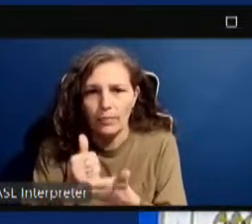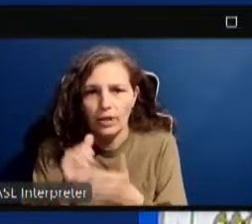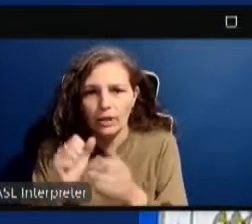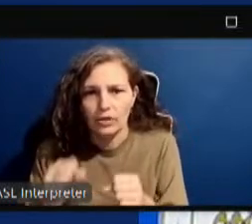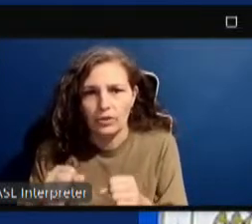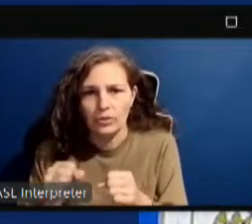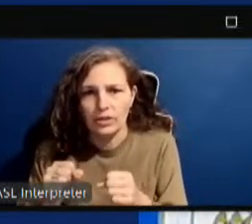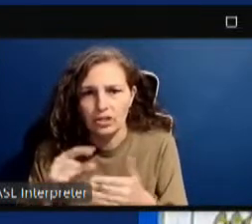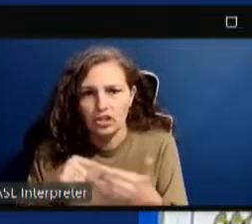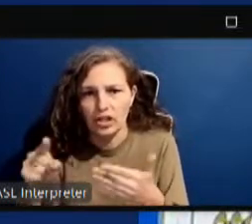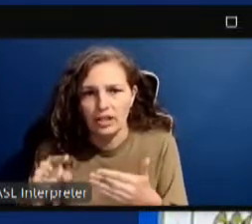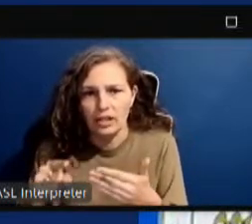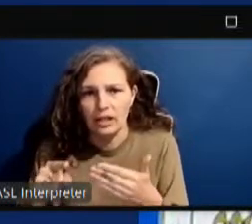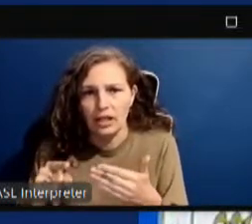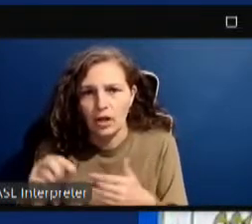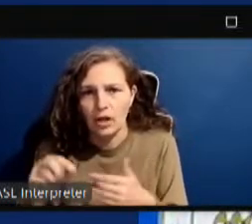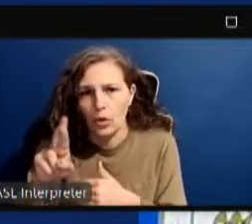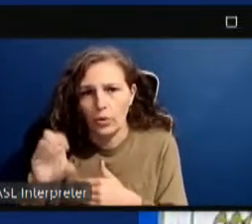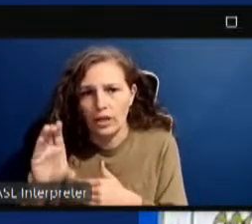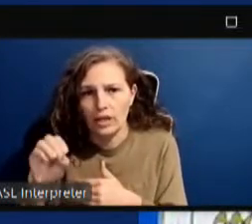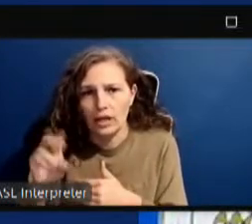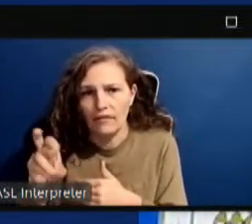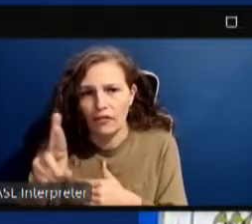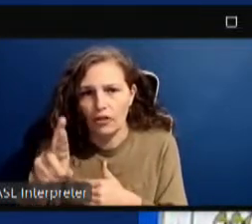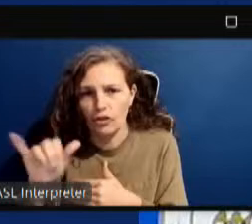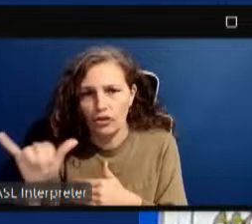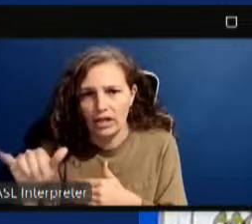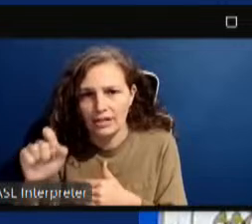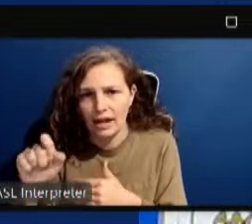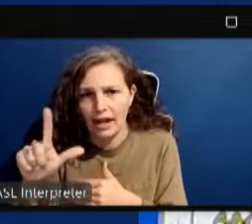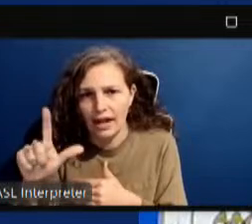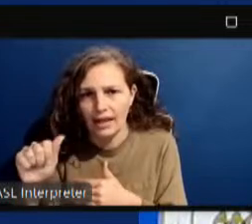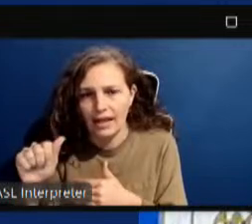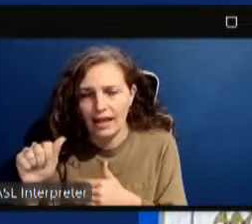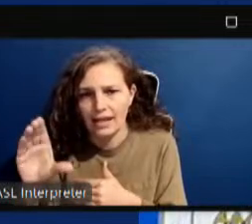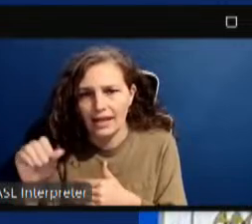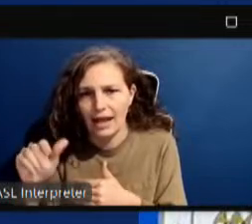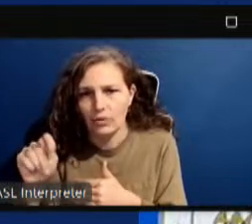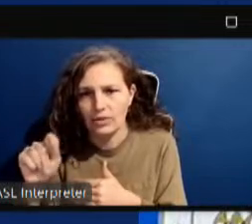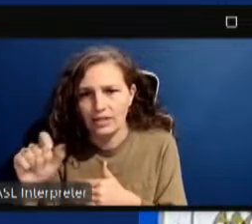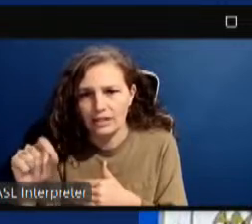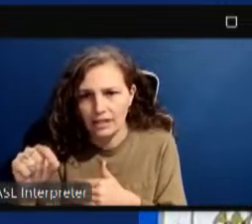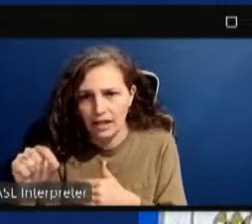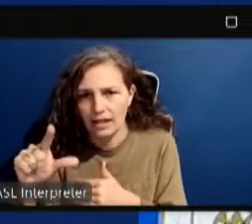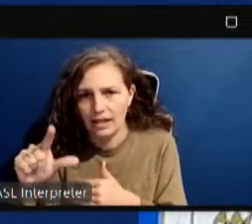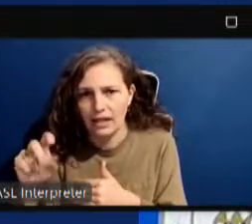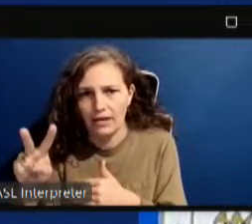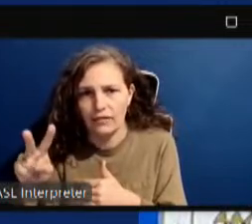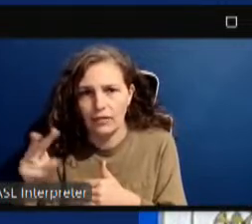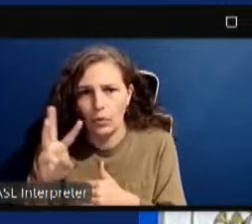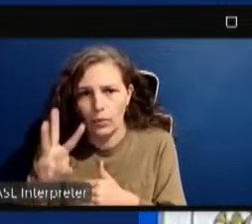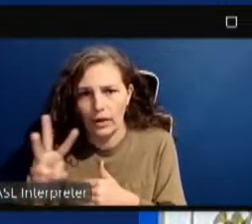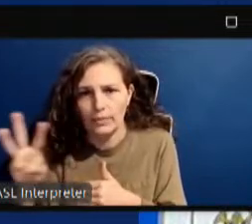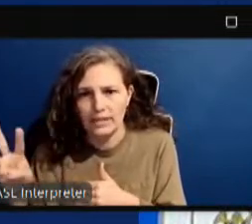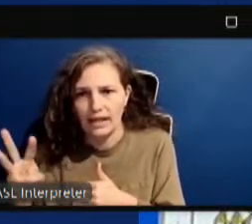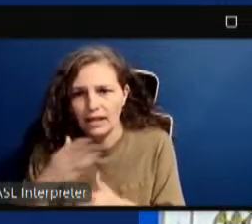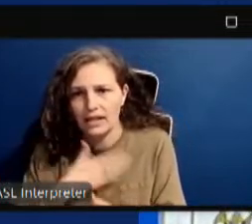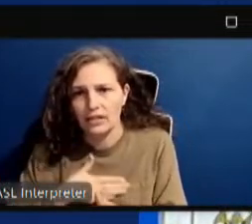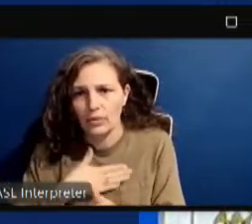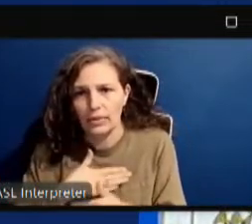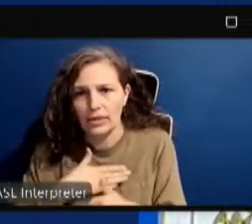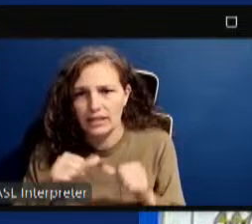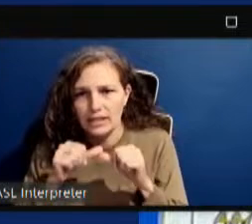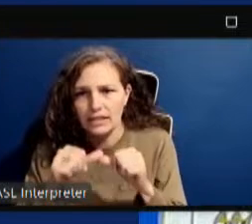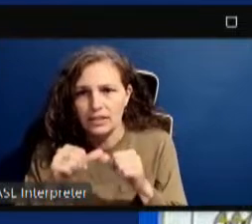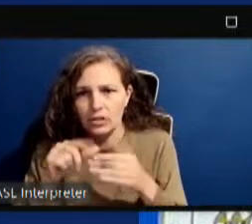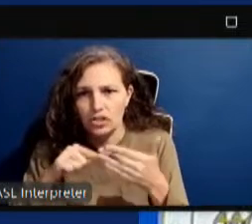recovery.lacounty.gov website, a critical resource for you to find out what's available. Things are pretty dynamic, so please continue checking that website. Thank